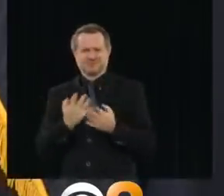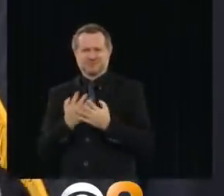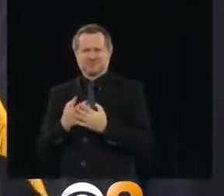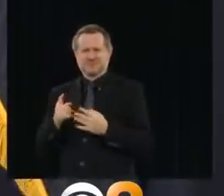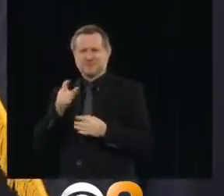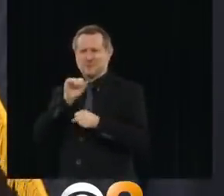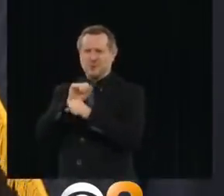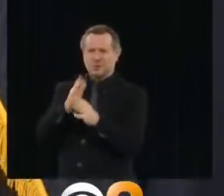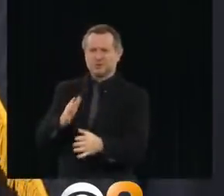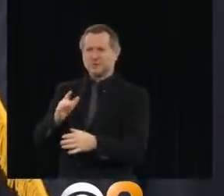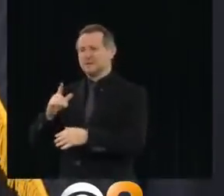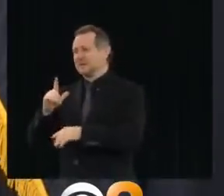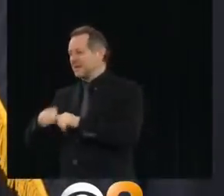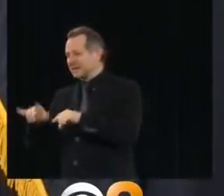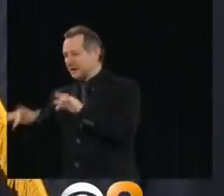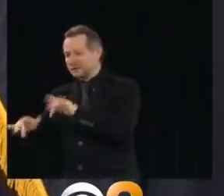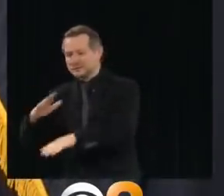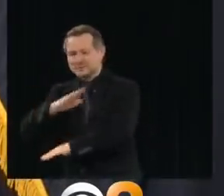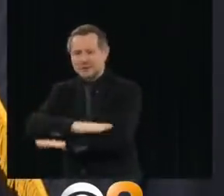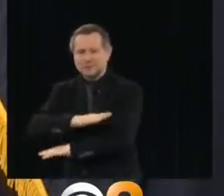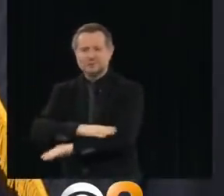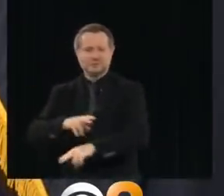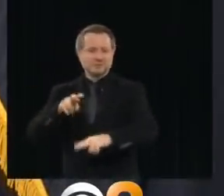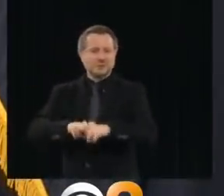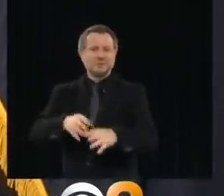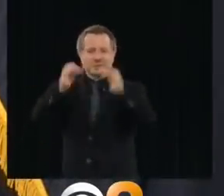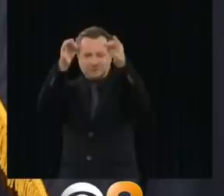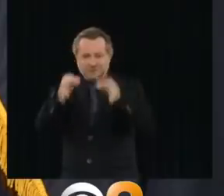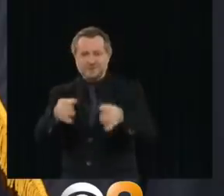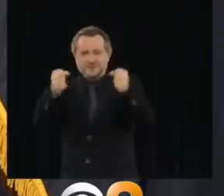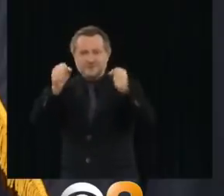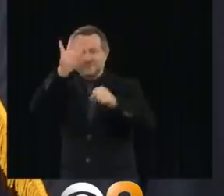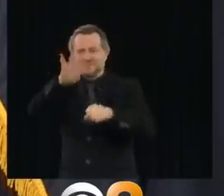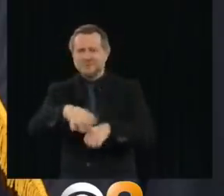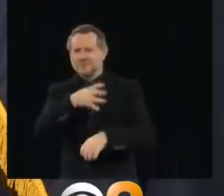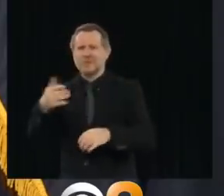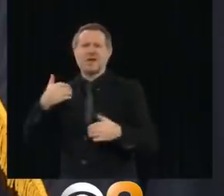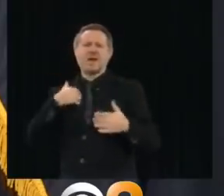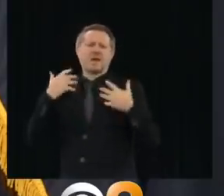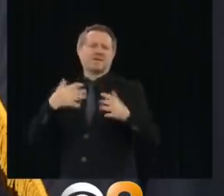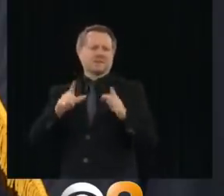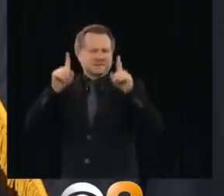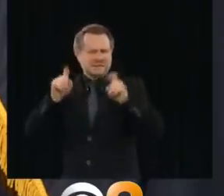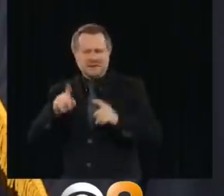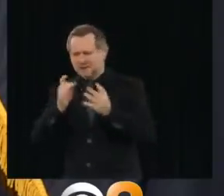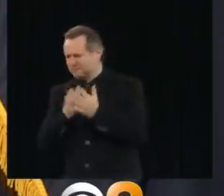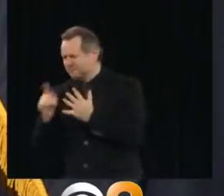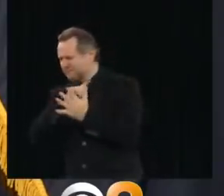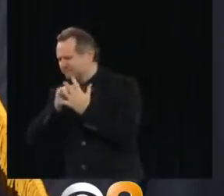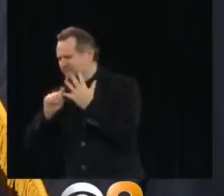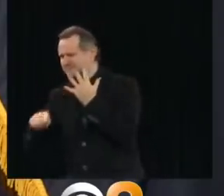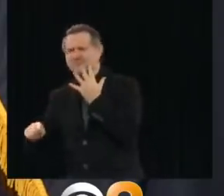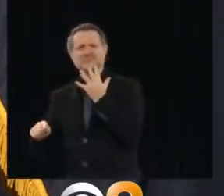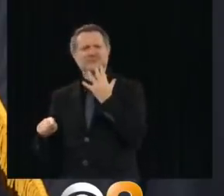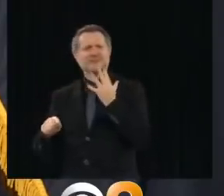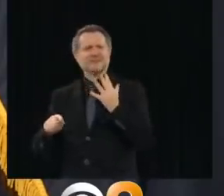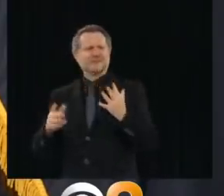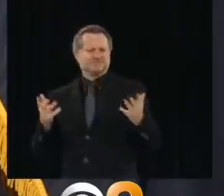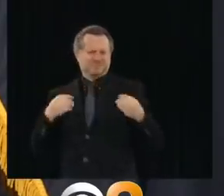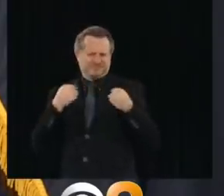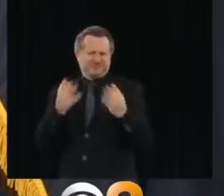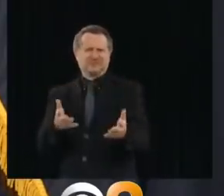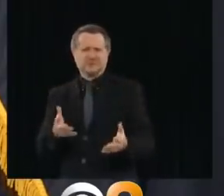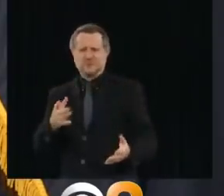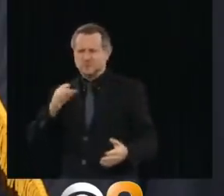the counter. We've done extensive testing of all frontline personnel at a higher percentage because of